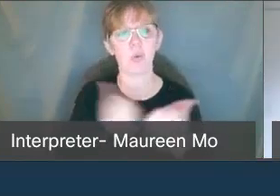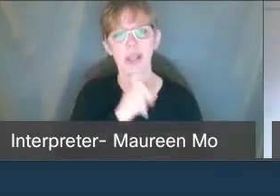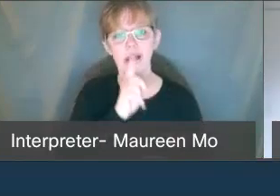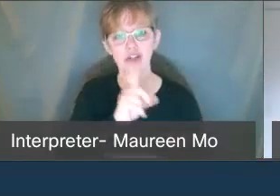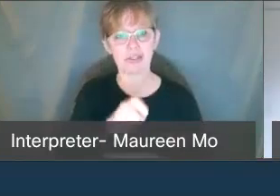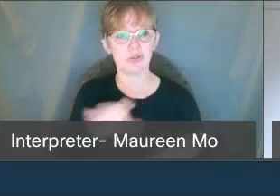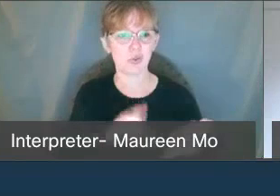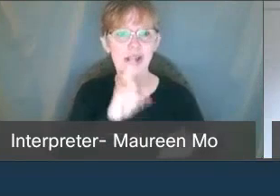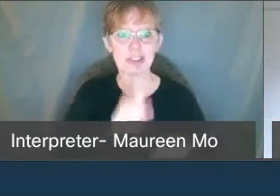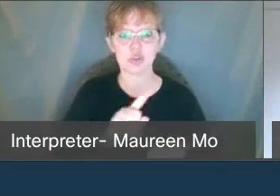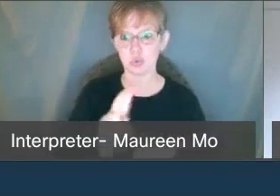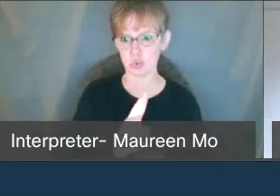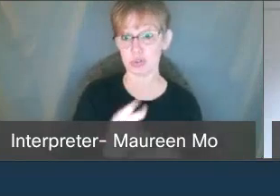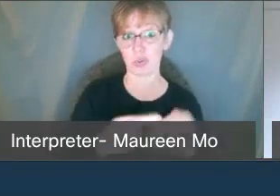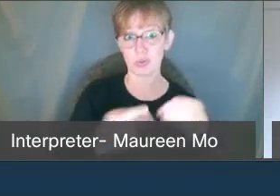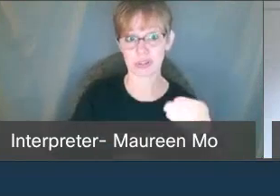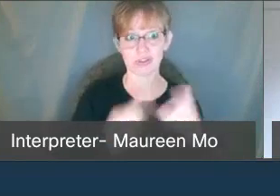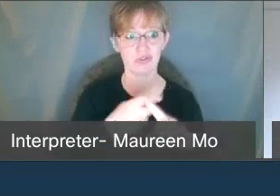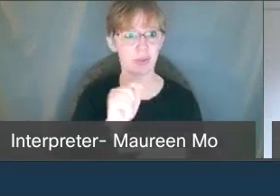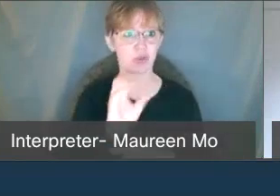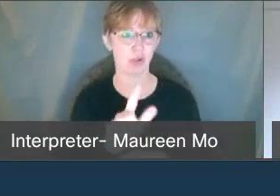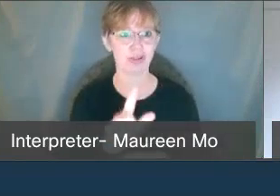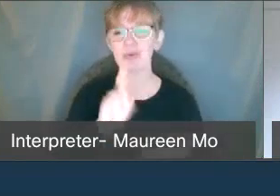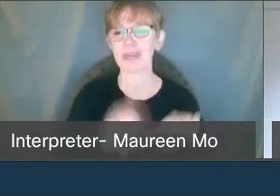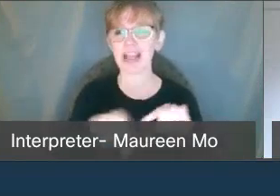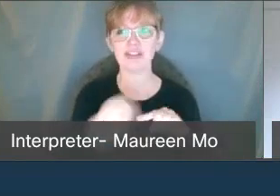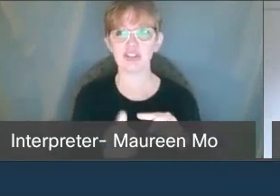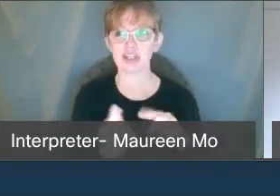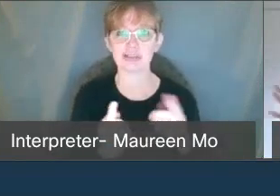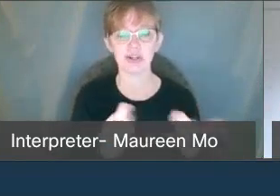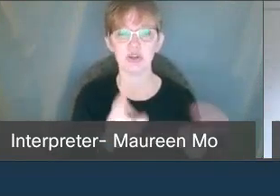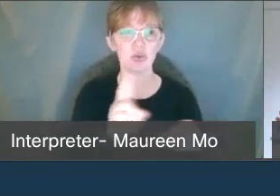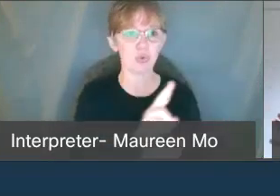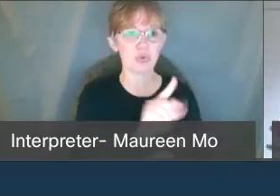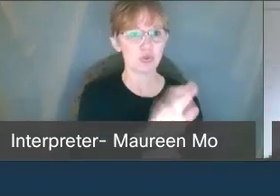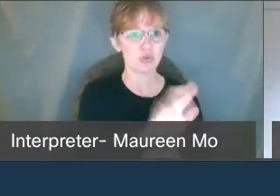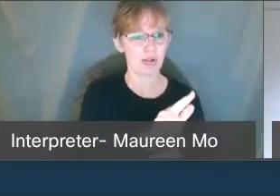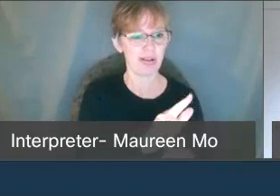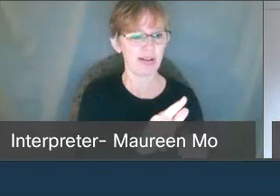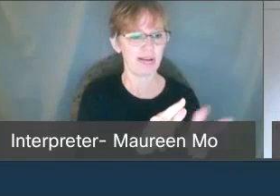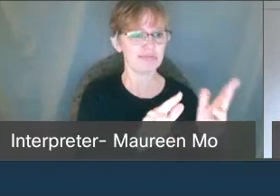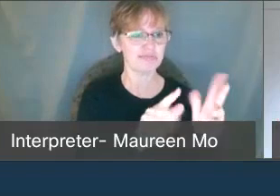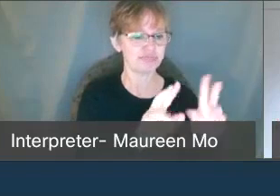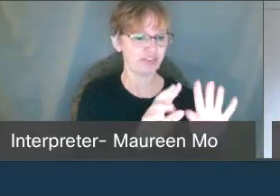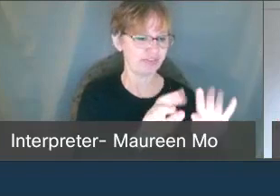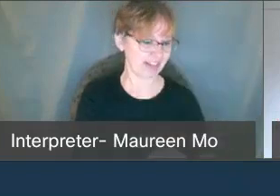the results of the risk assessment tools. You can't just implement a risk assessment tool and then ignore its results.